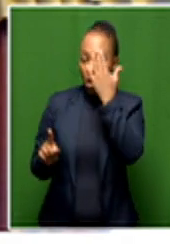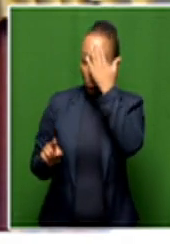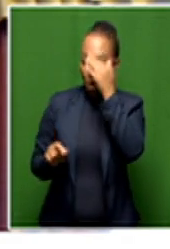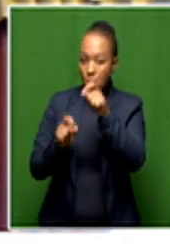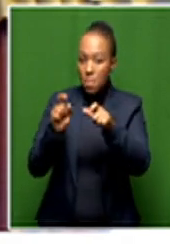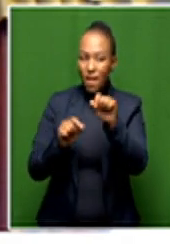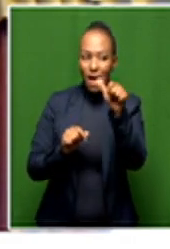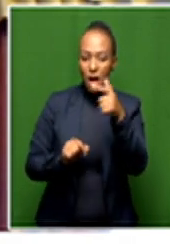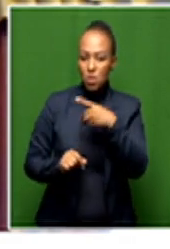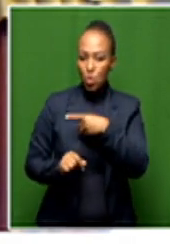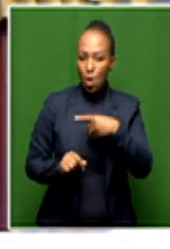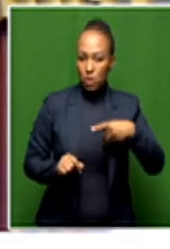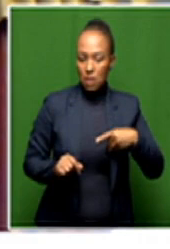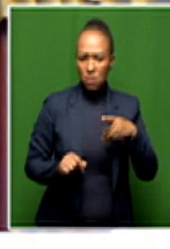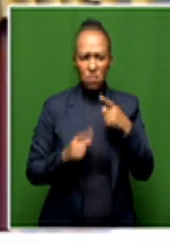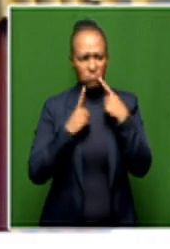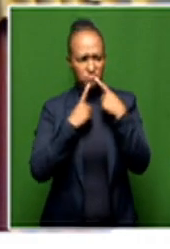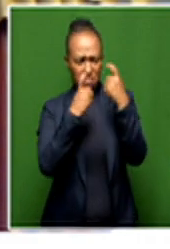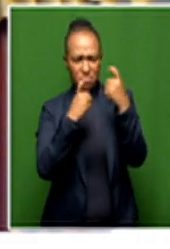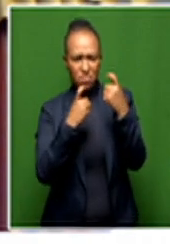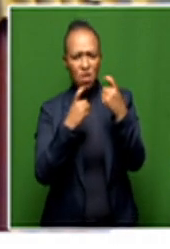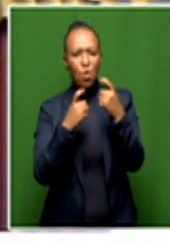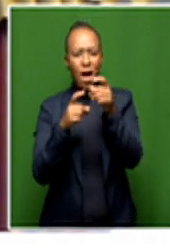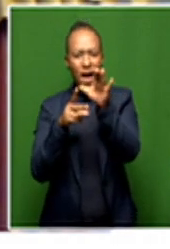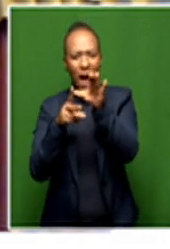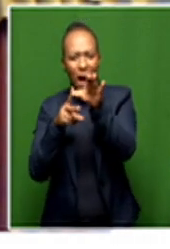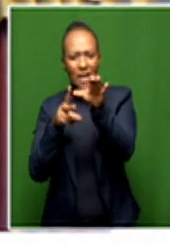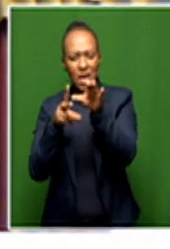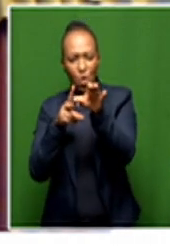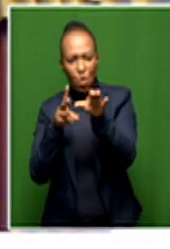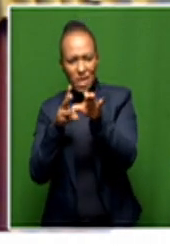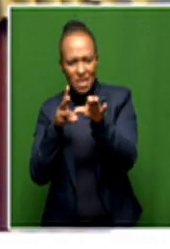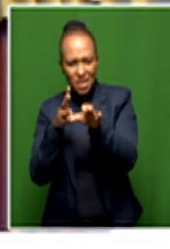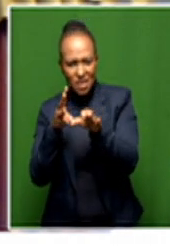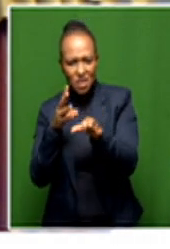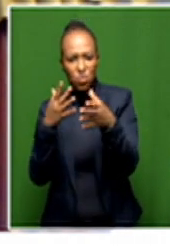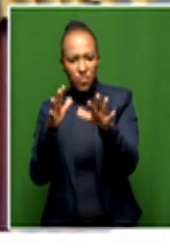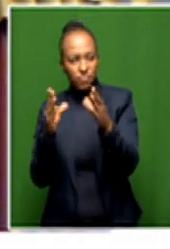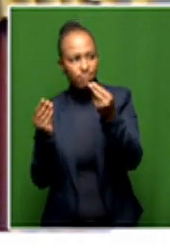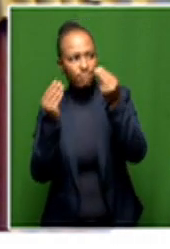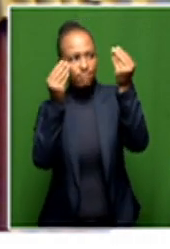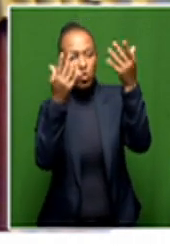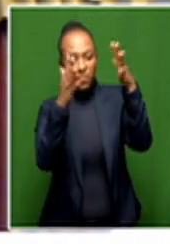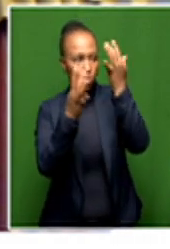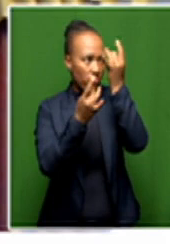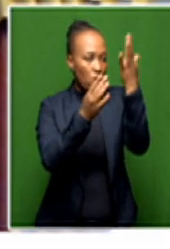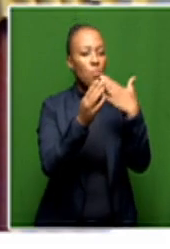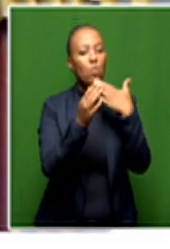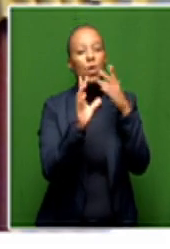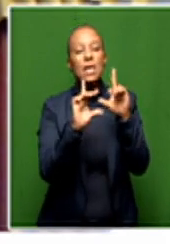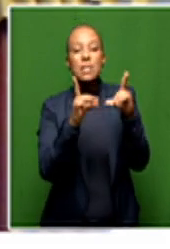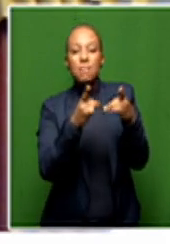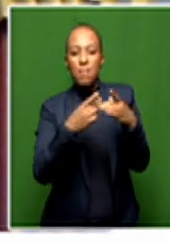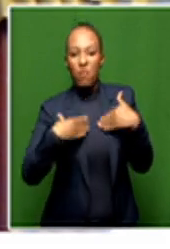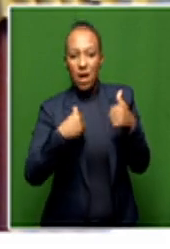the doctors that was complaining about the categories, and we did escalate that to National Department of Health, and